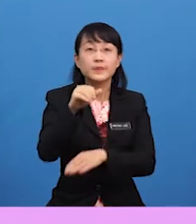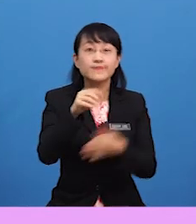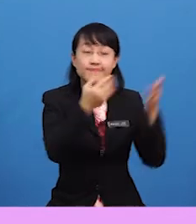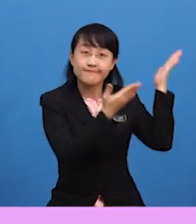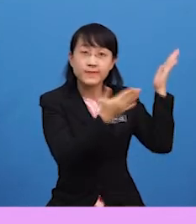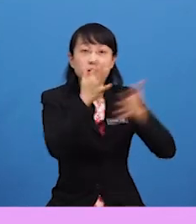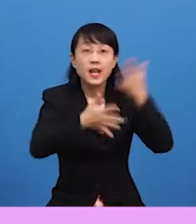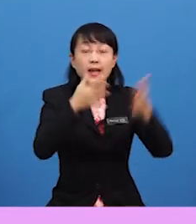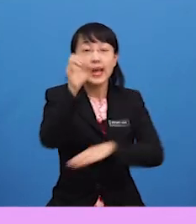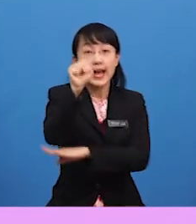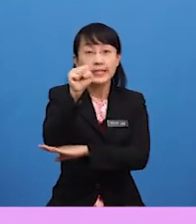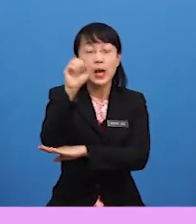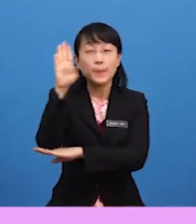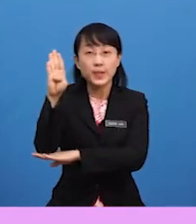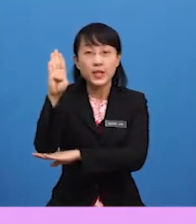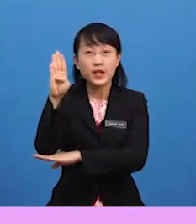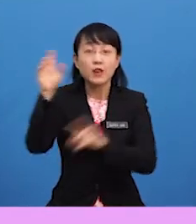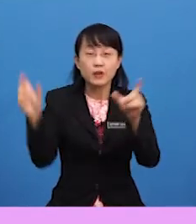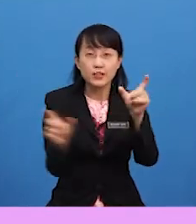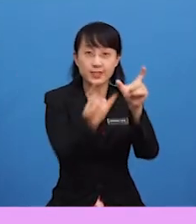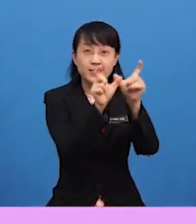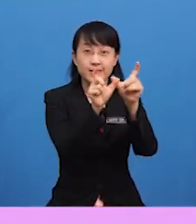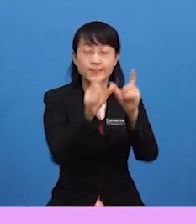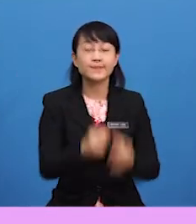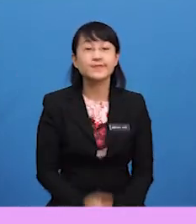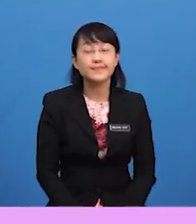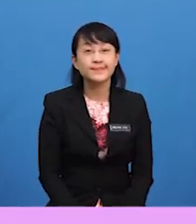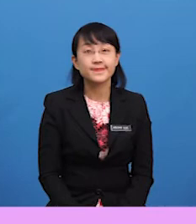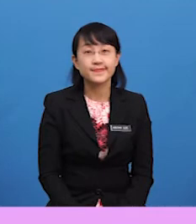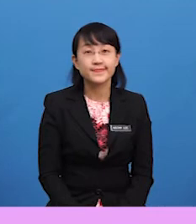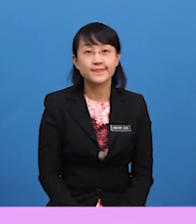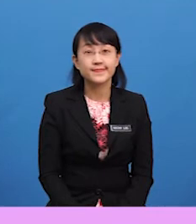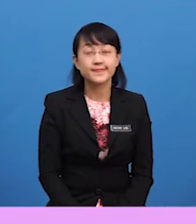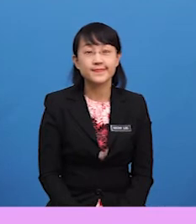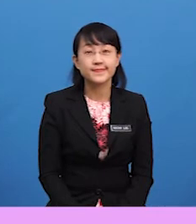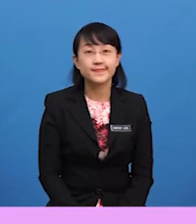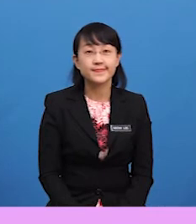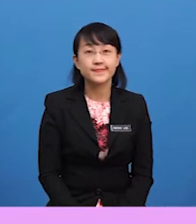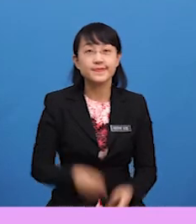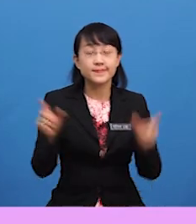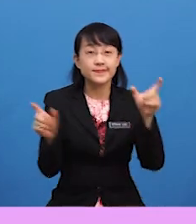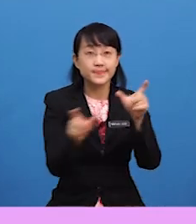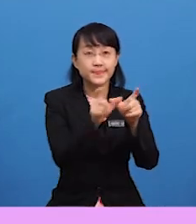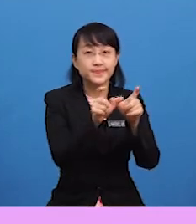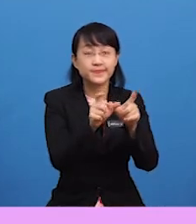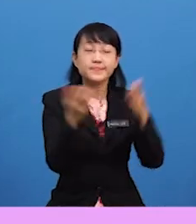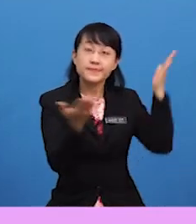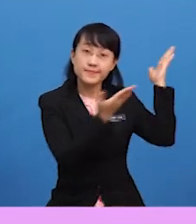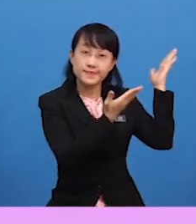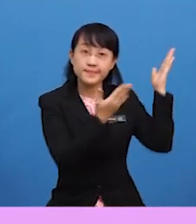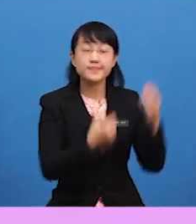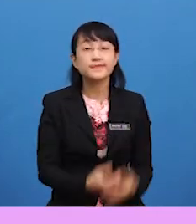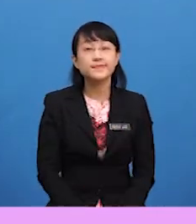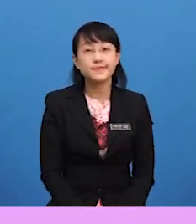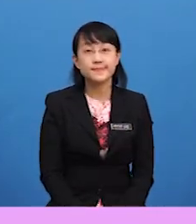subordinating conjunctions. To put it simply, they are conjunctions that introduce clauses